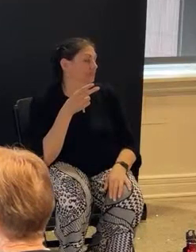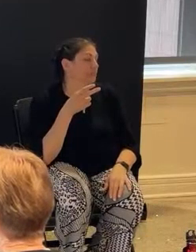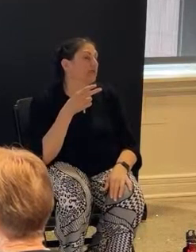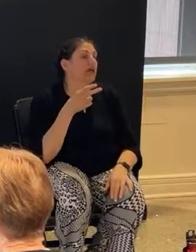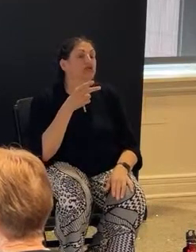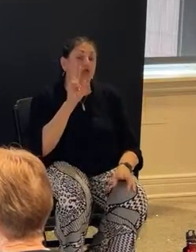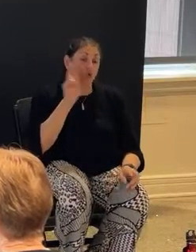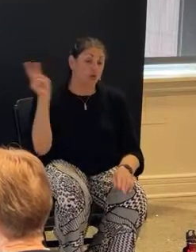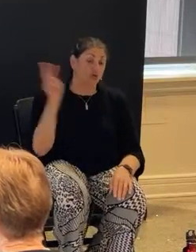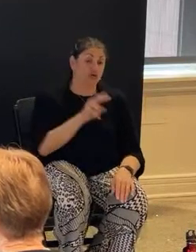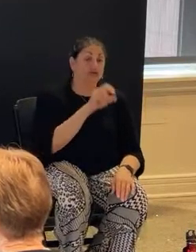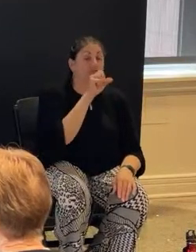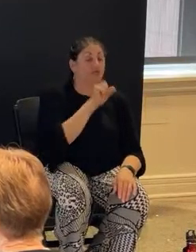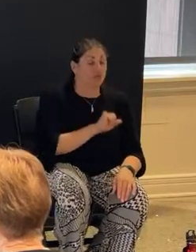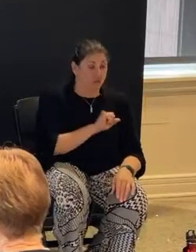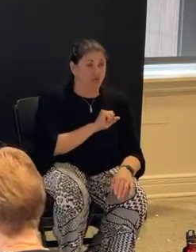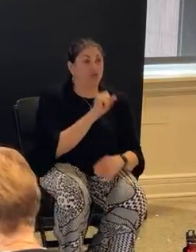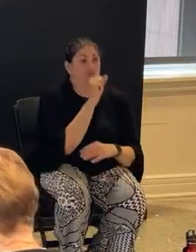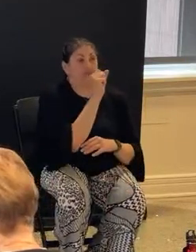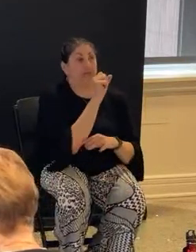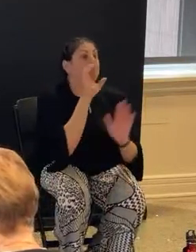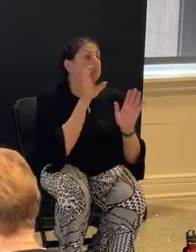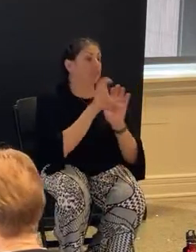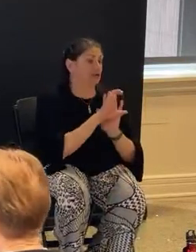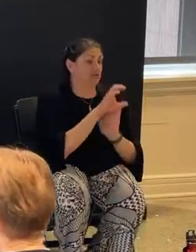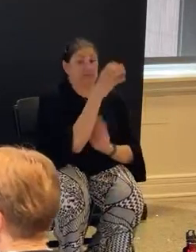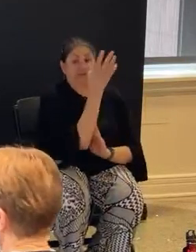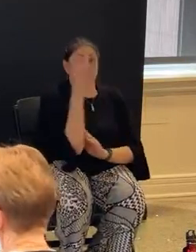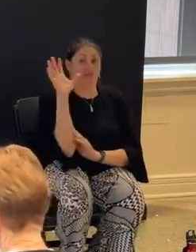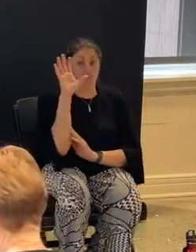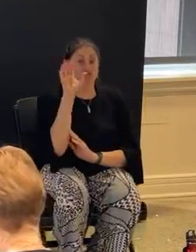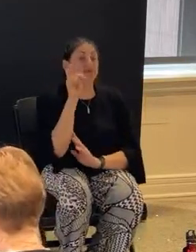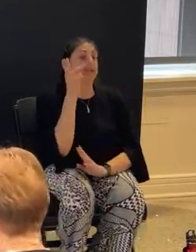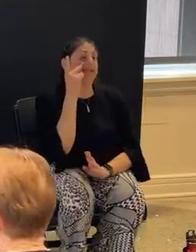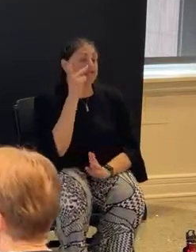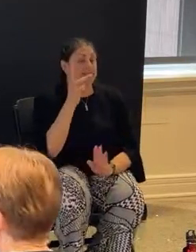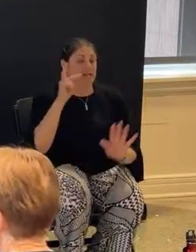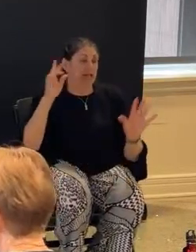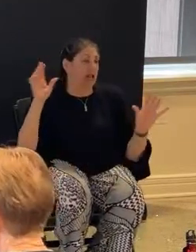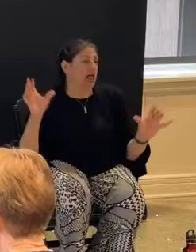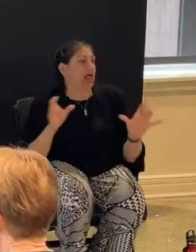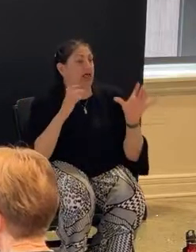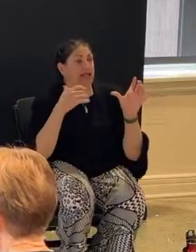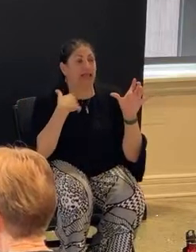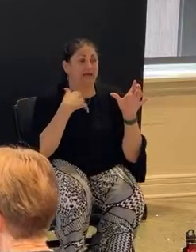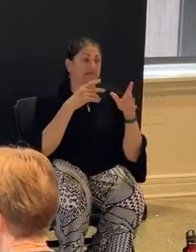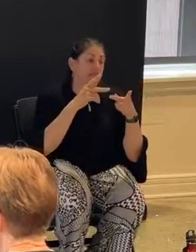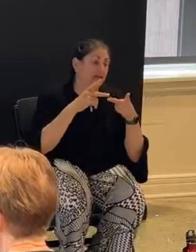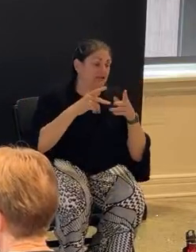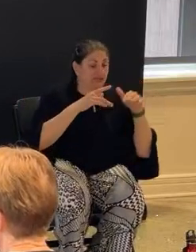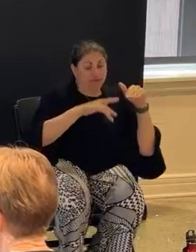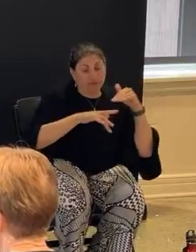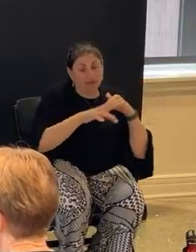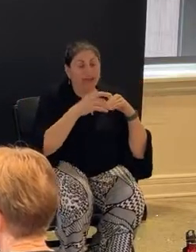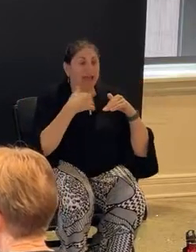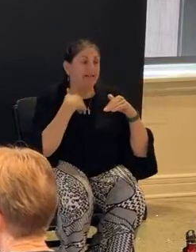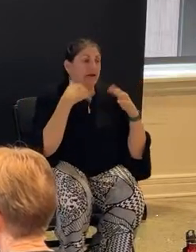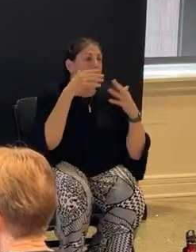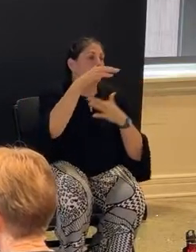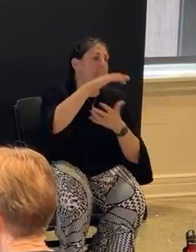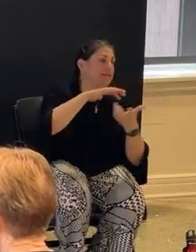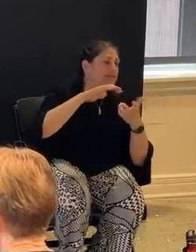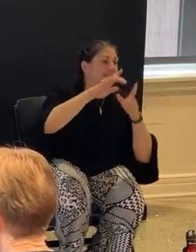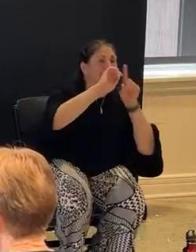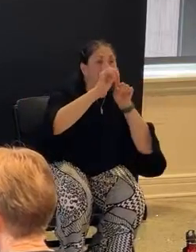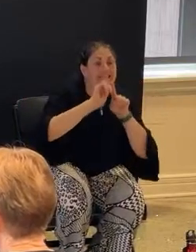forests and you see how they were, you know, it was a varied landscape. There were openings. There was a mix of trees. There were trees of